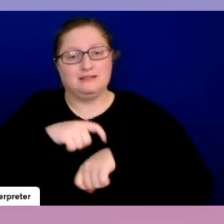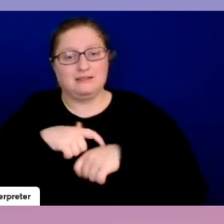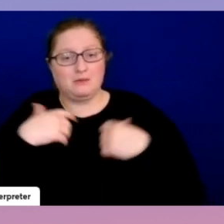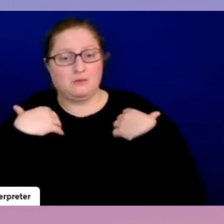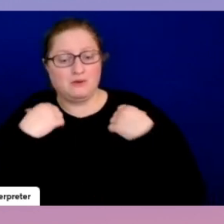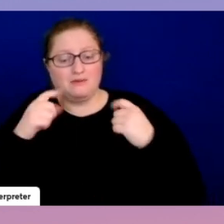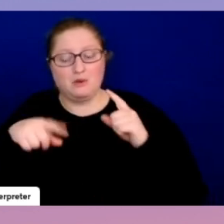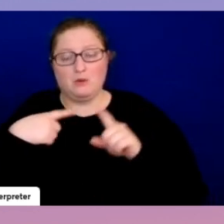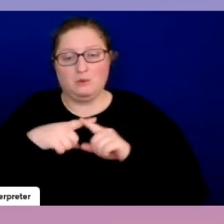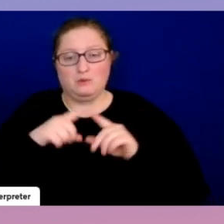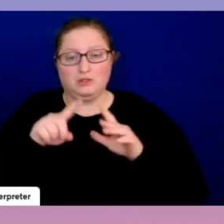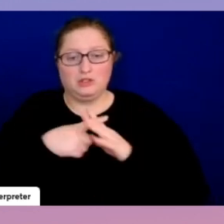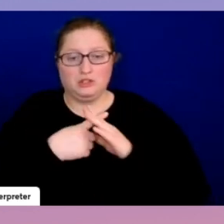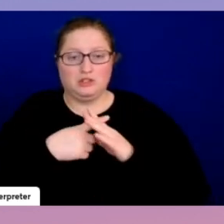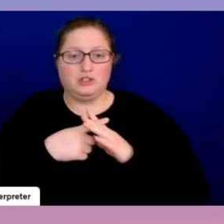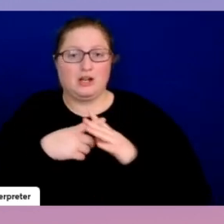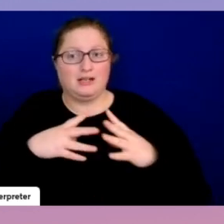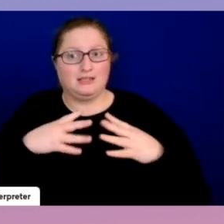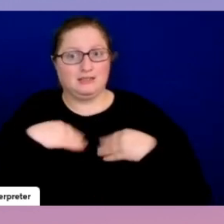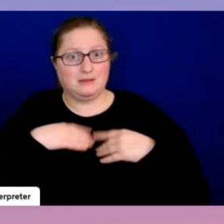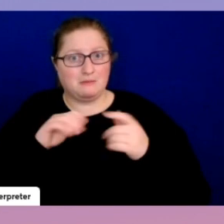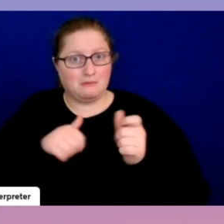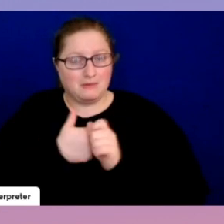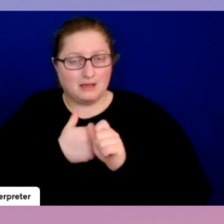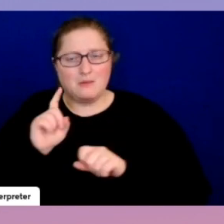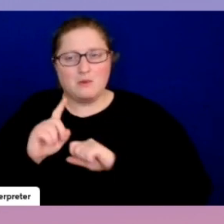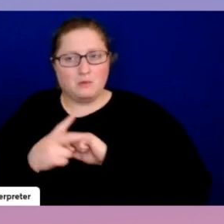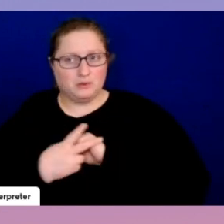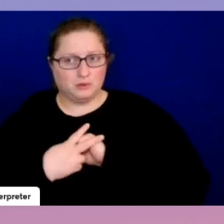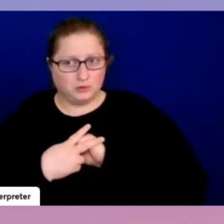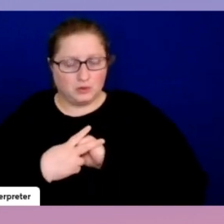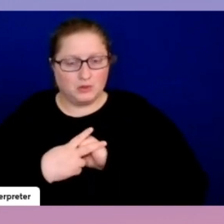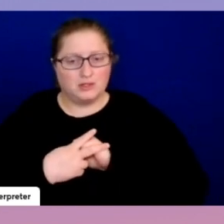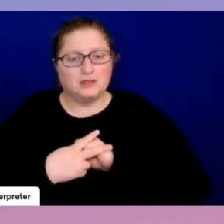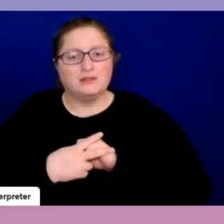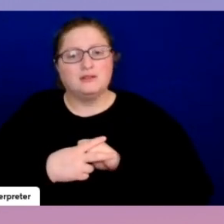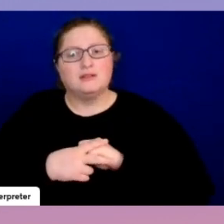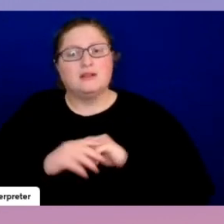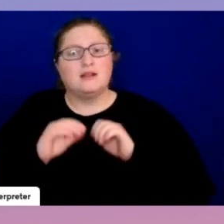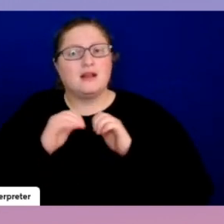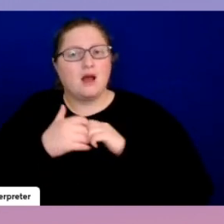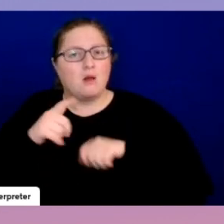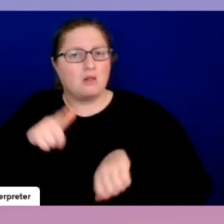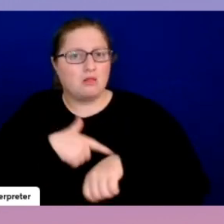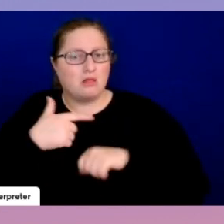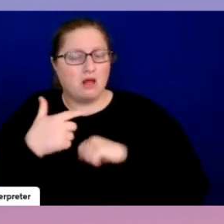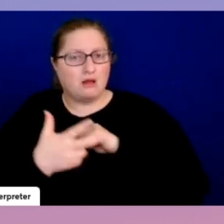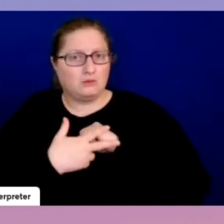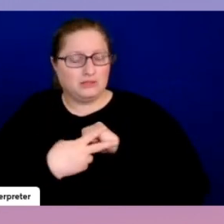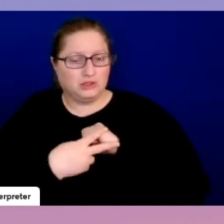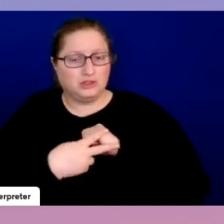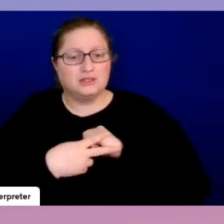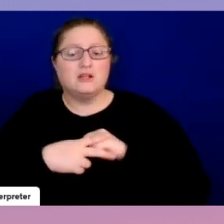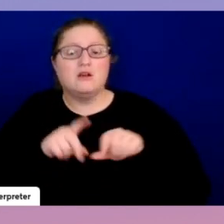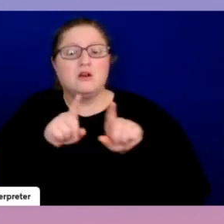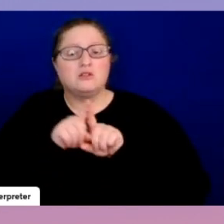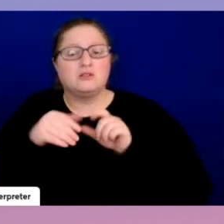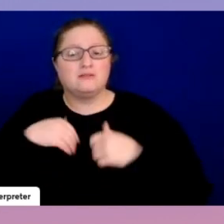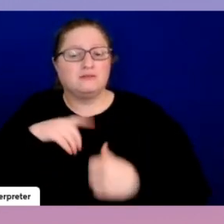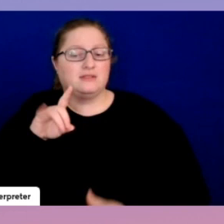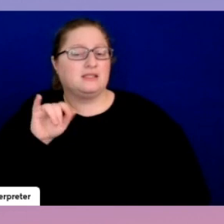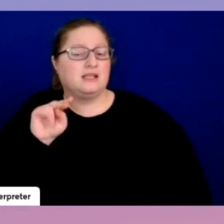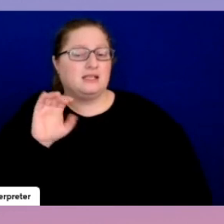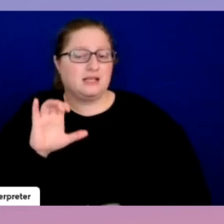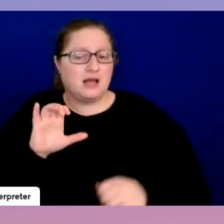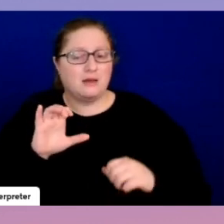taking backups, where to store them, and the retention period. We also have a dynamic block for maintenance